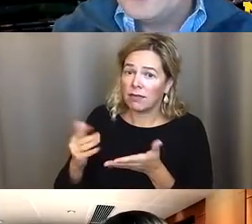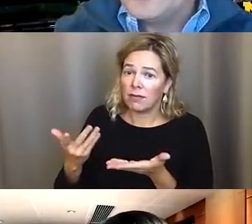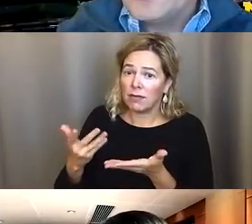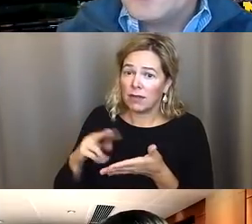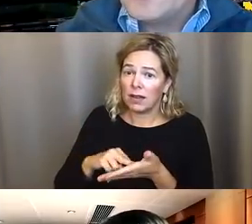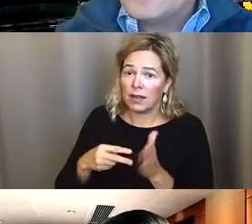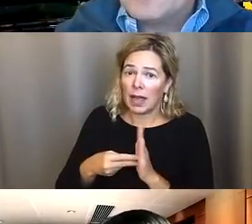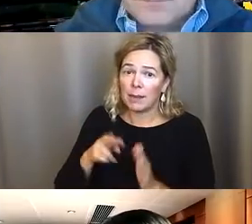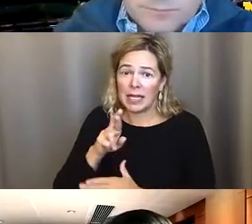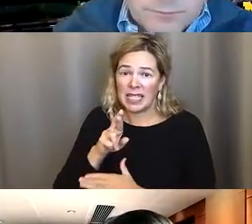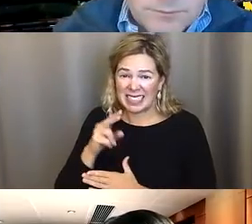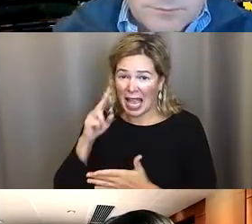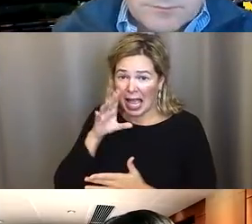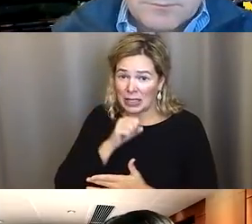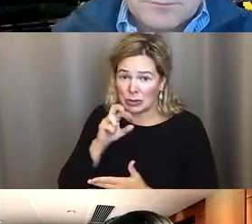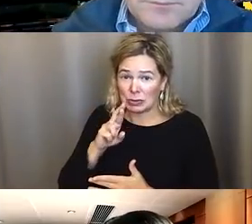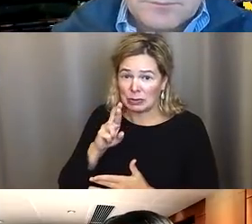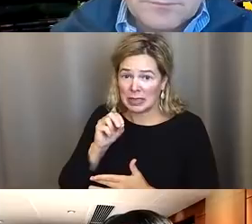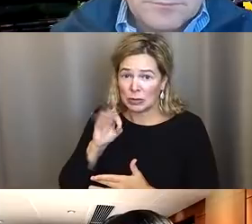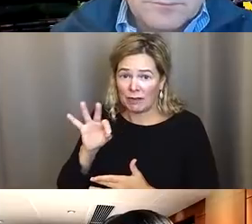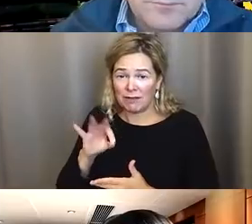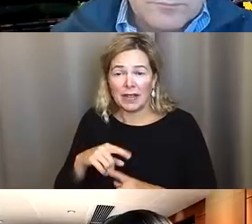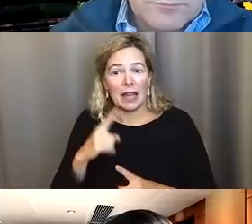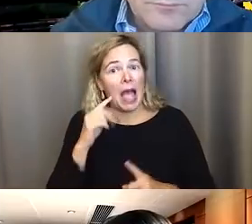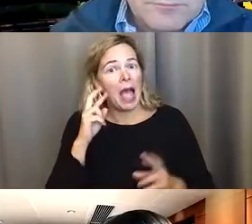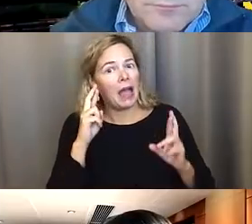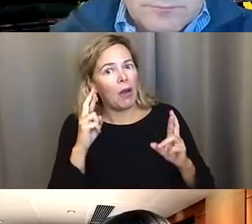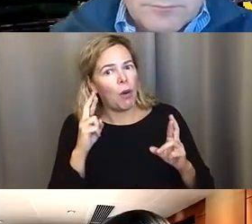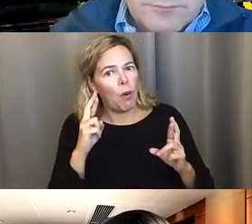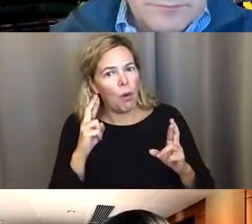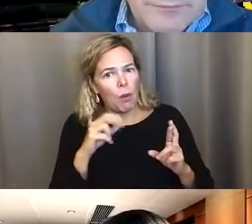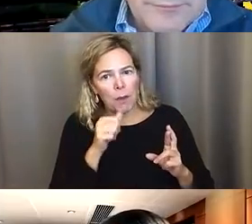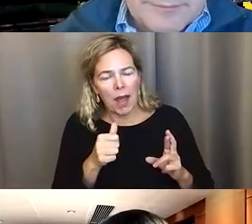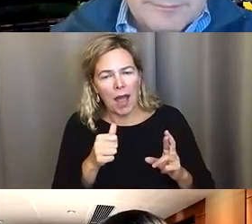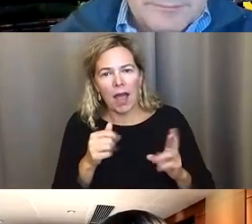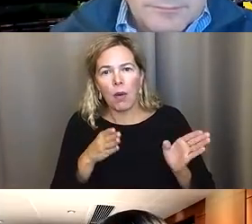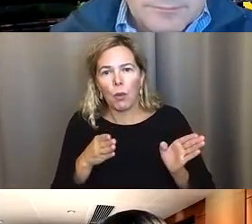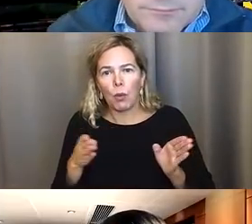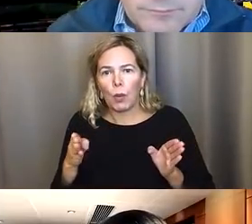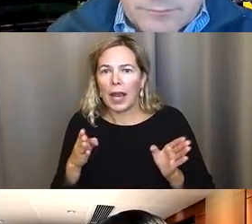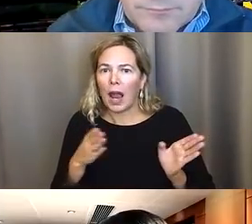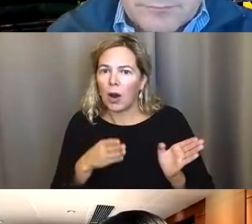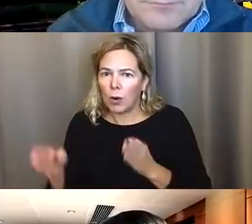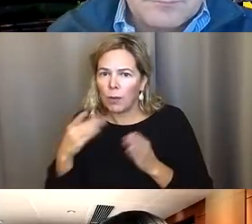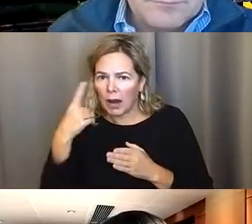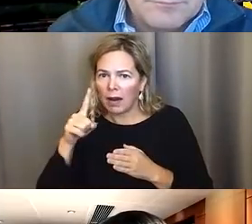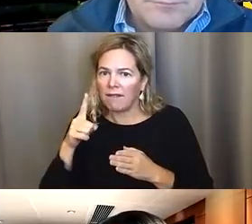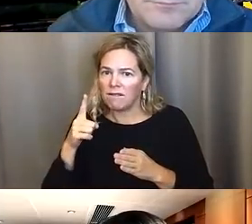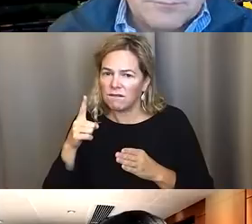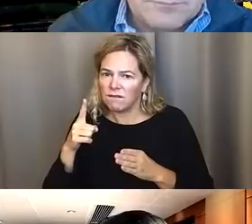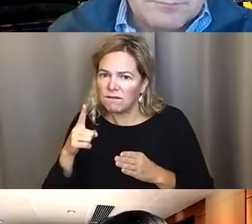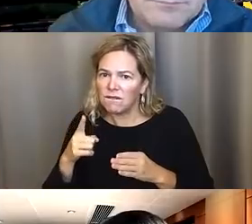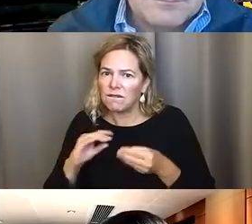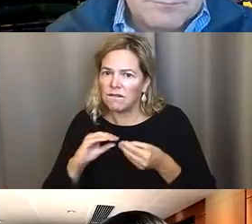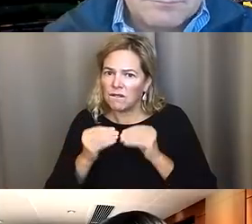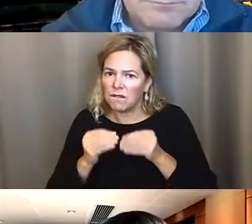RIFs? I hope not. We are preparing for a surge, but we hope that if that